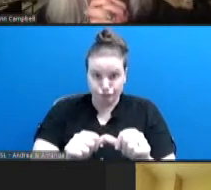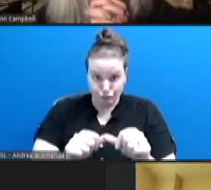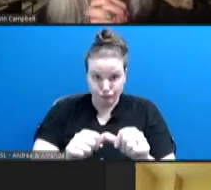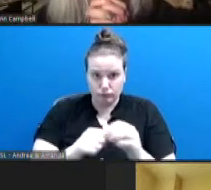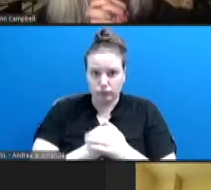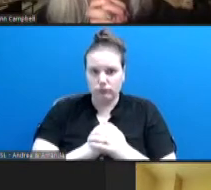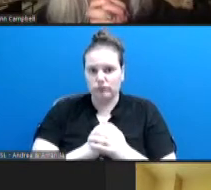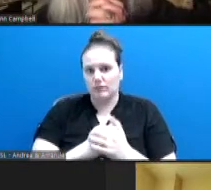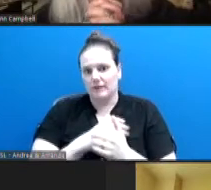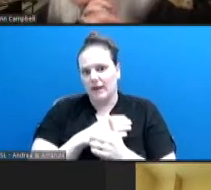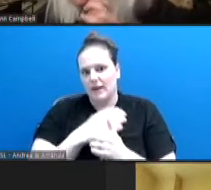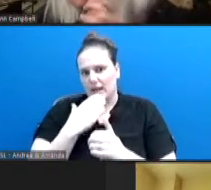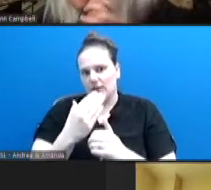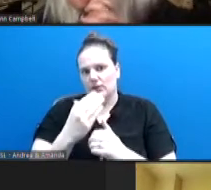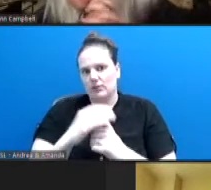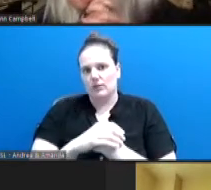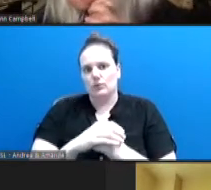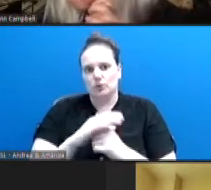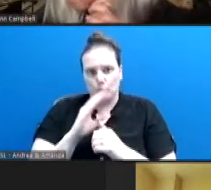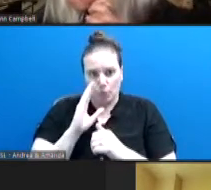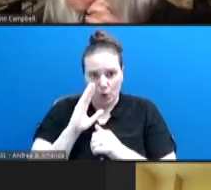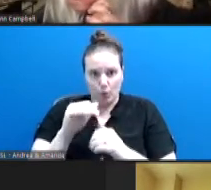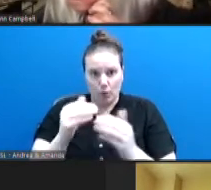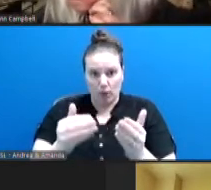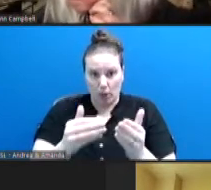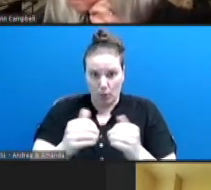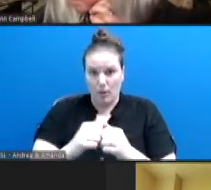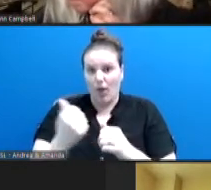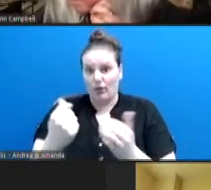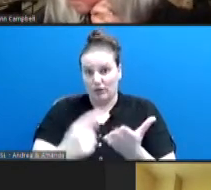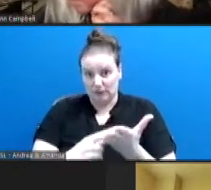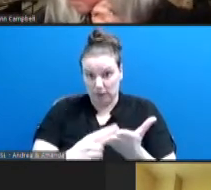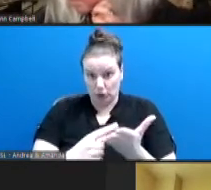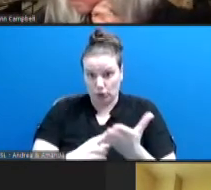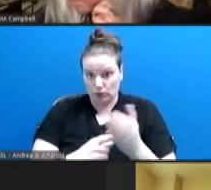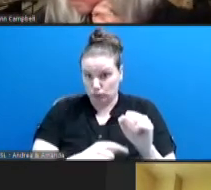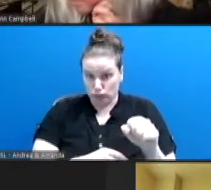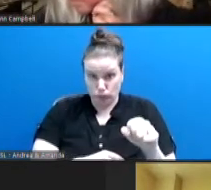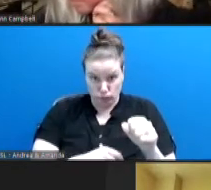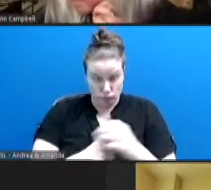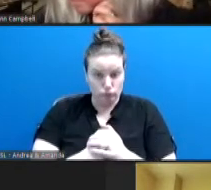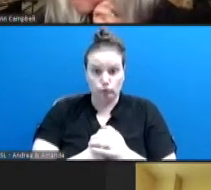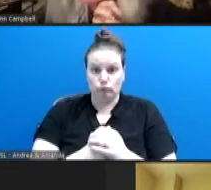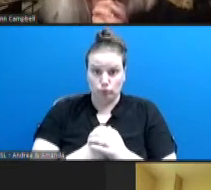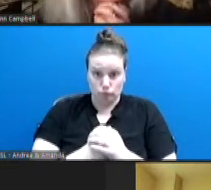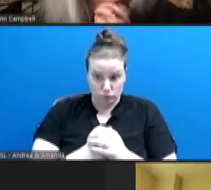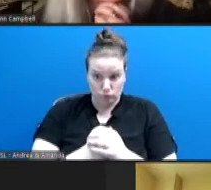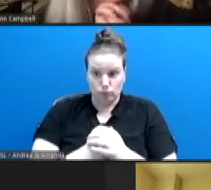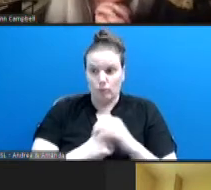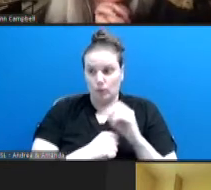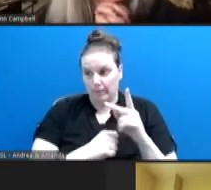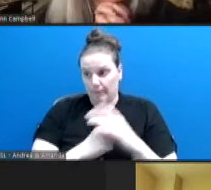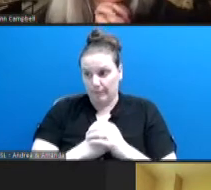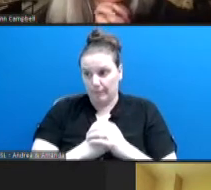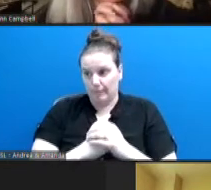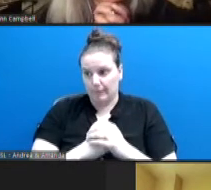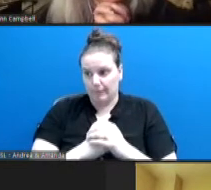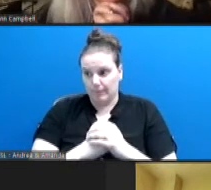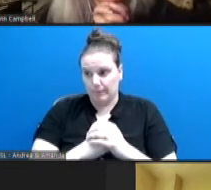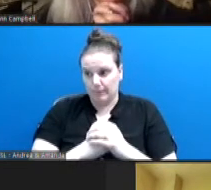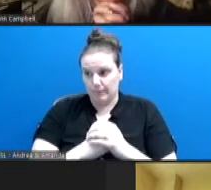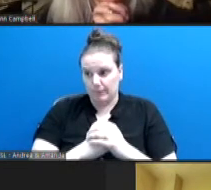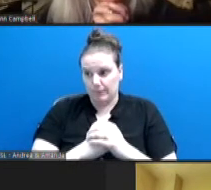Great, thank you. So we know you'll be here when we have the other discussions. Sure. Okay, great.